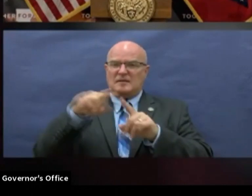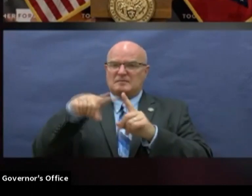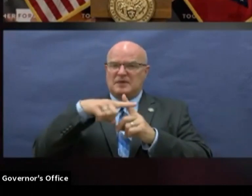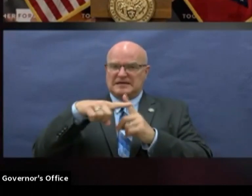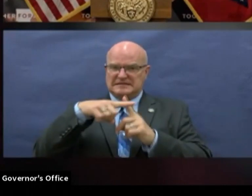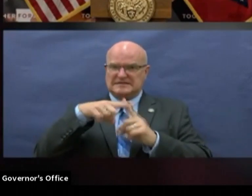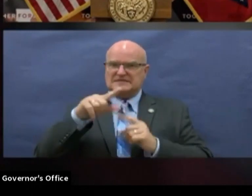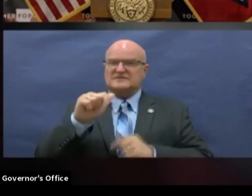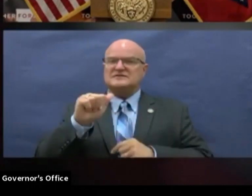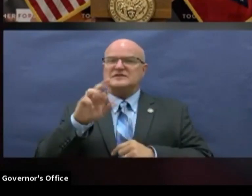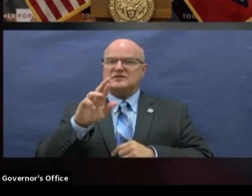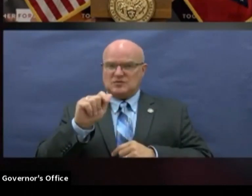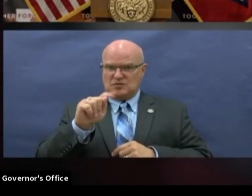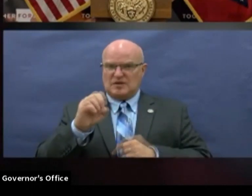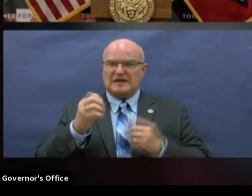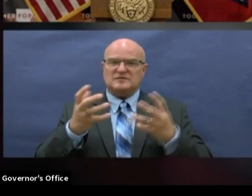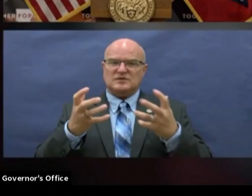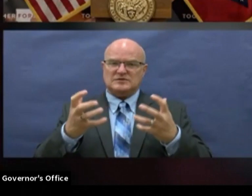rate.